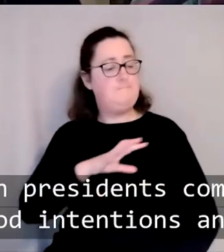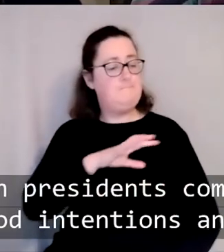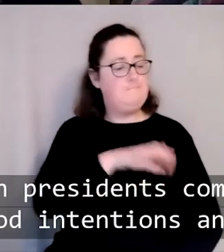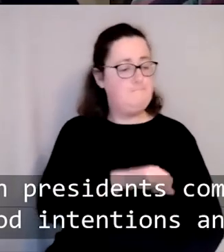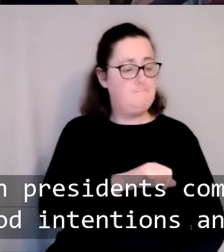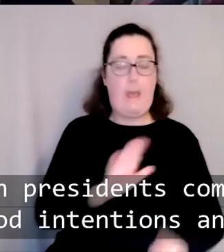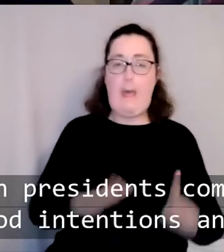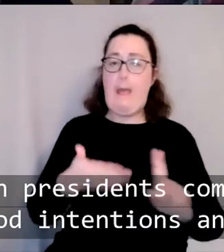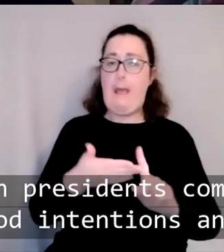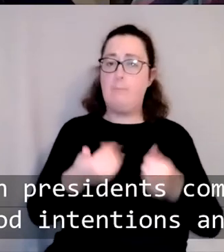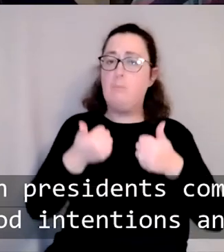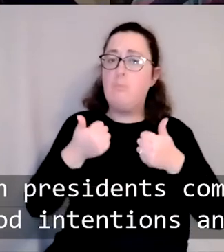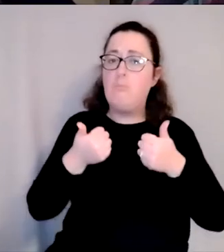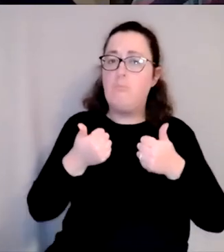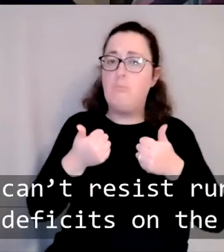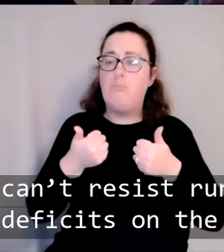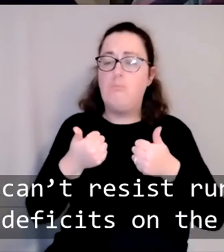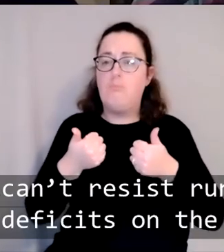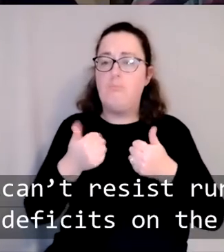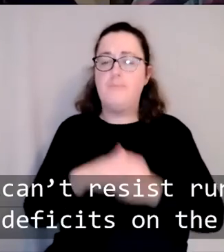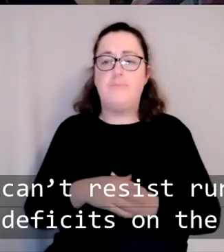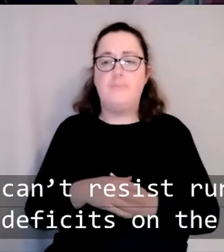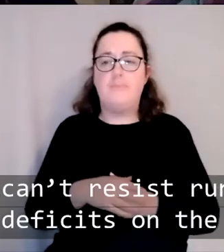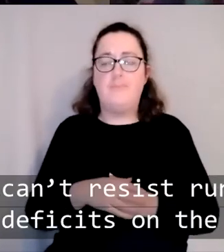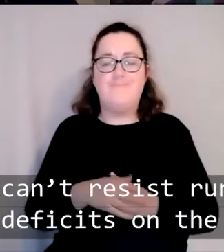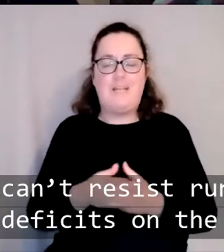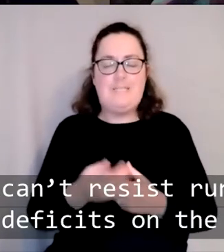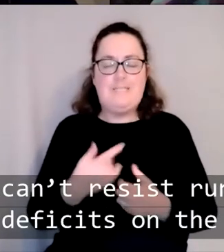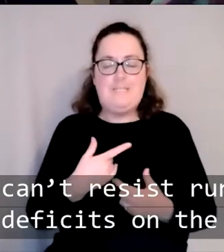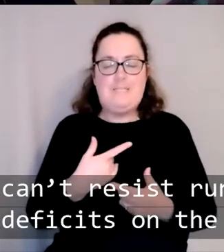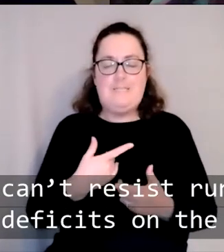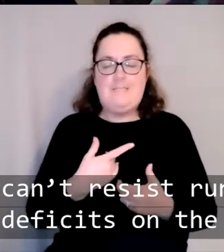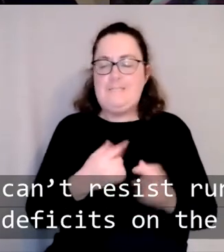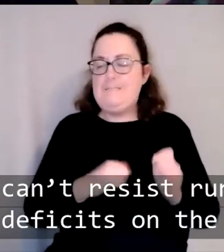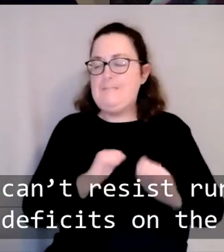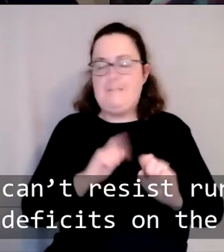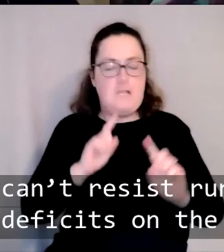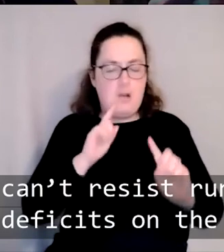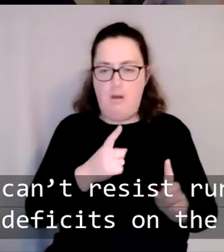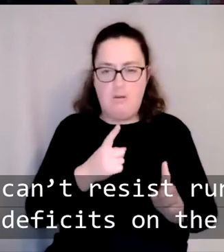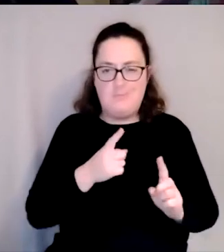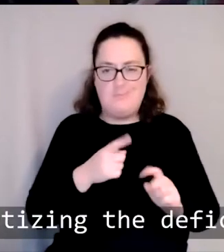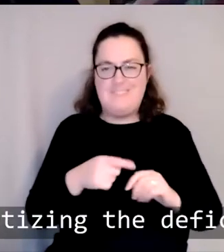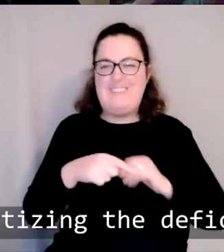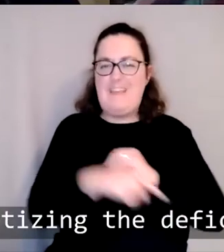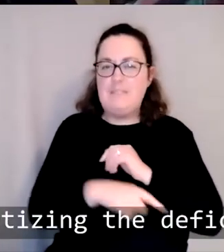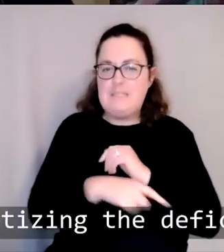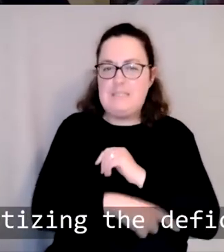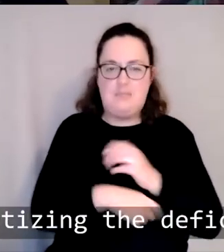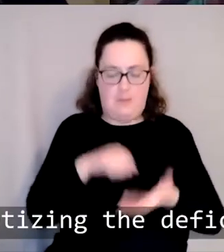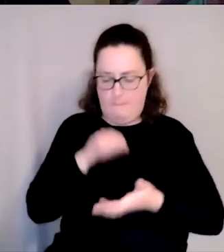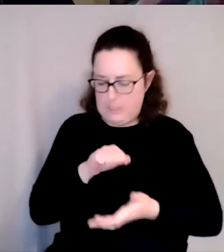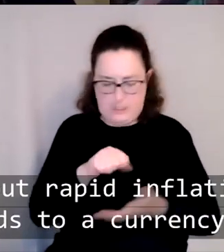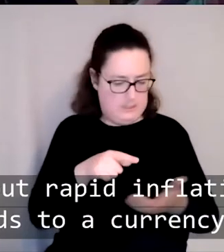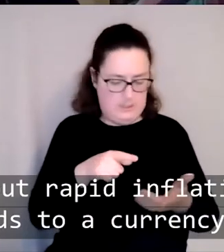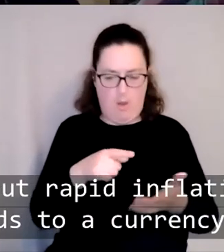good intentions, and then they can't resist running massive deficits on the budget, monetizing the